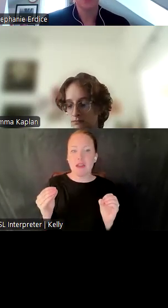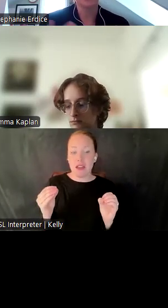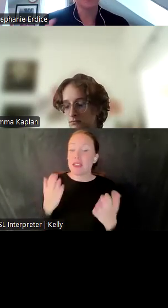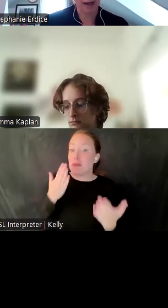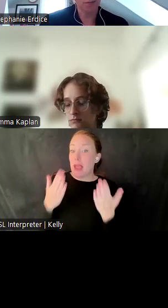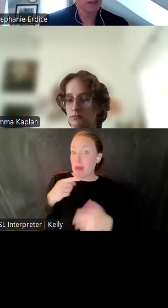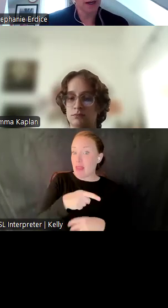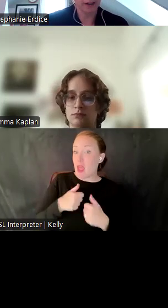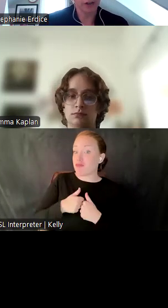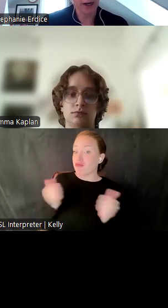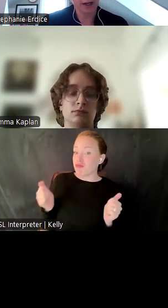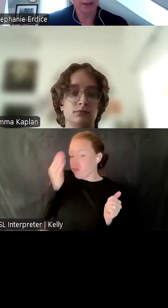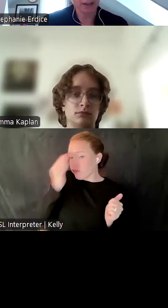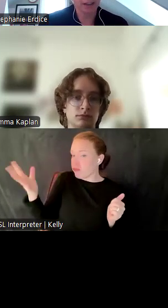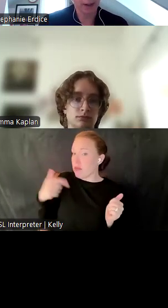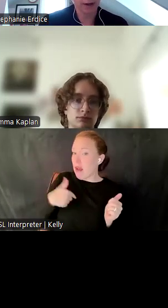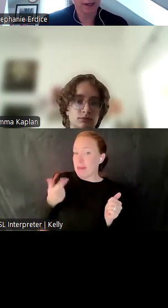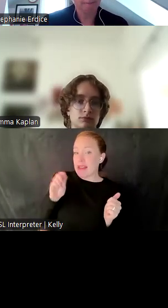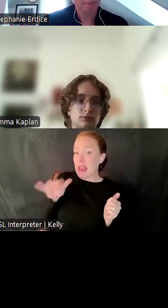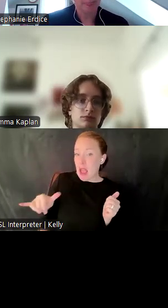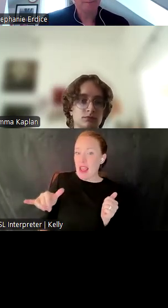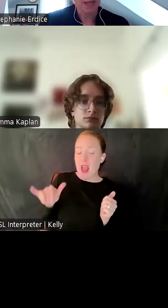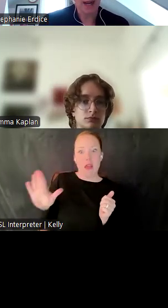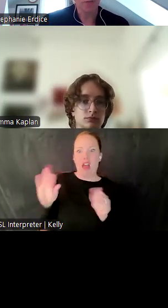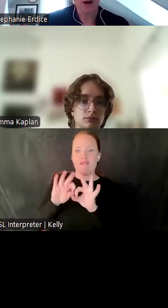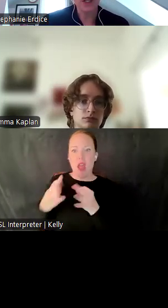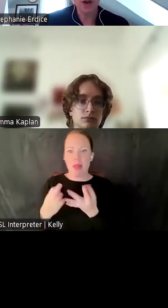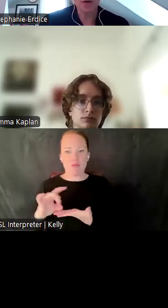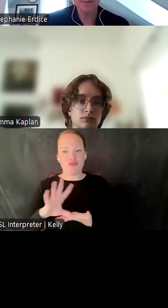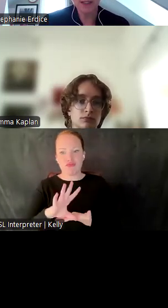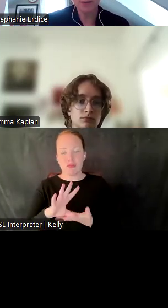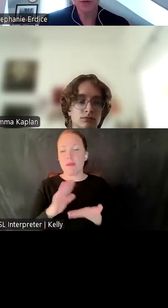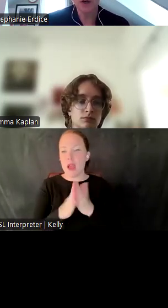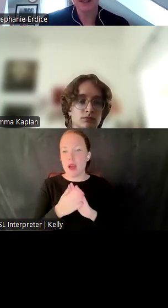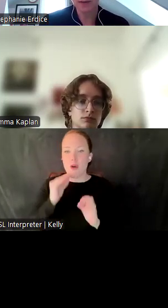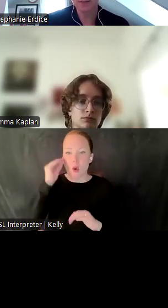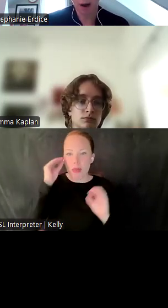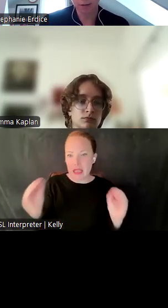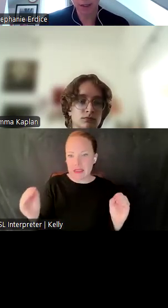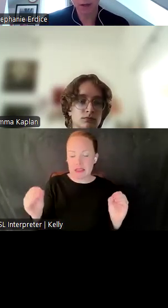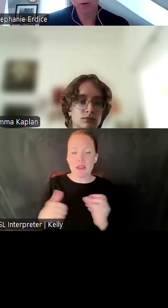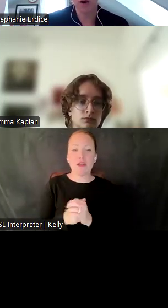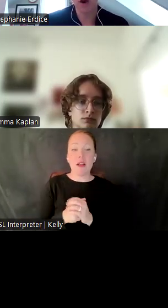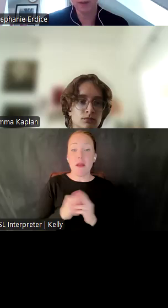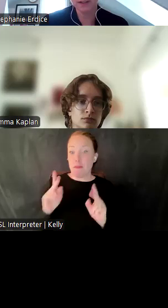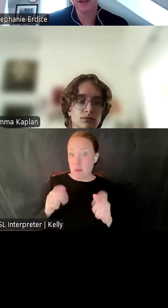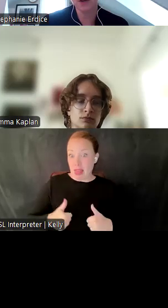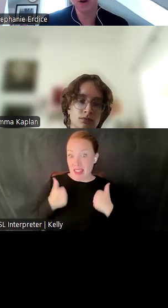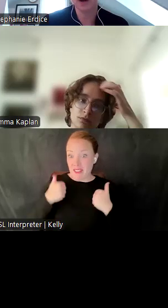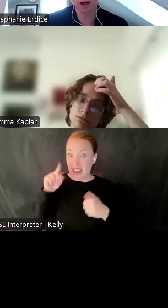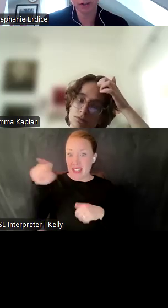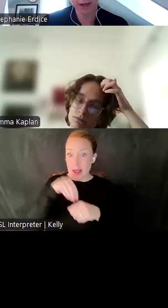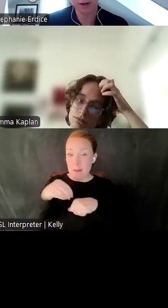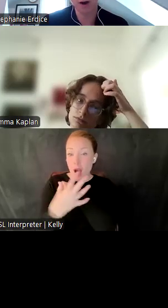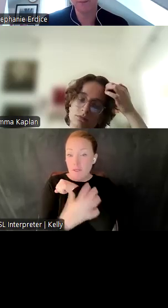families. So that can be an extra economic disparity. And while we know that people who are living in poverty, who are homeless, and